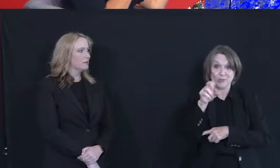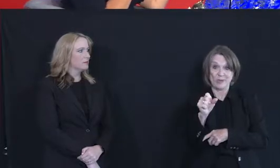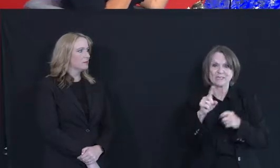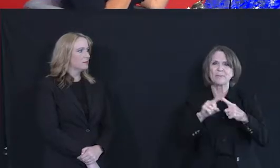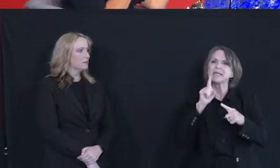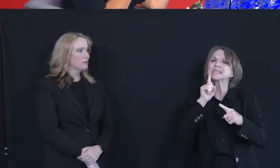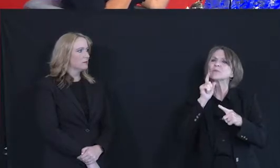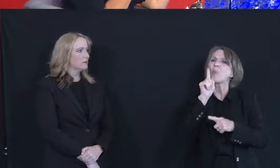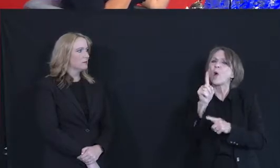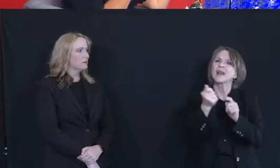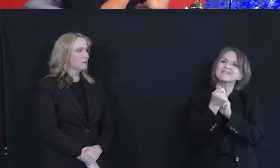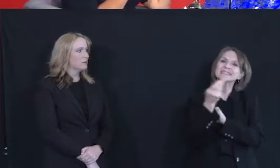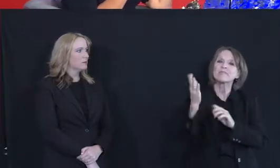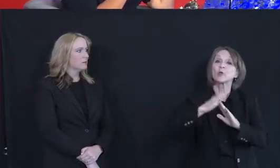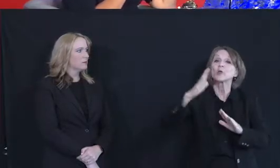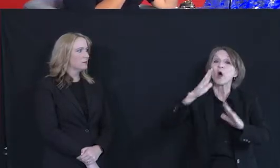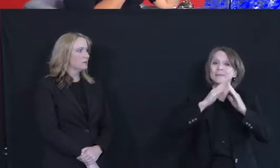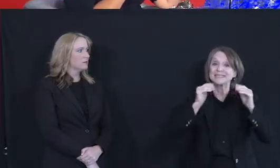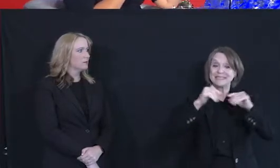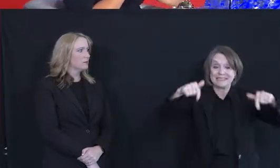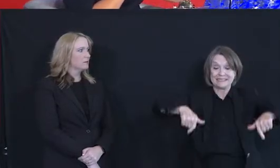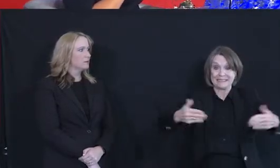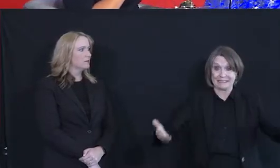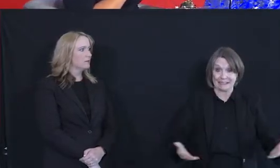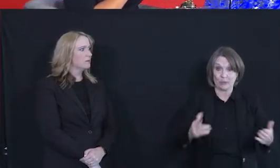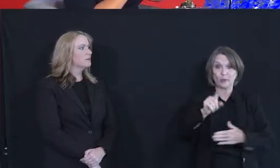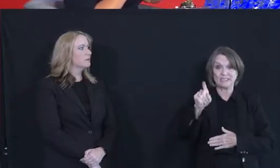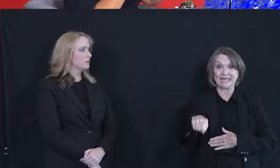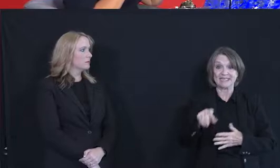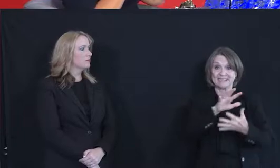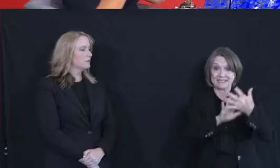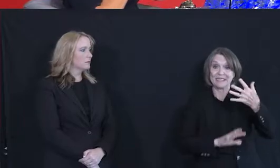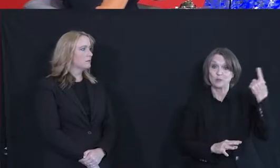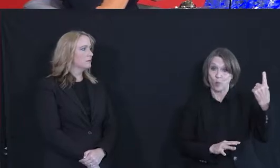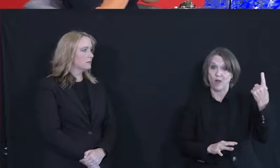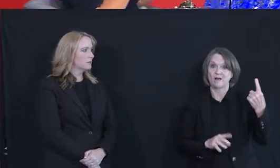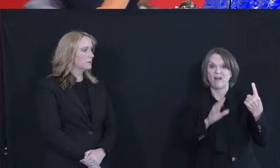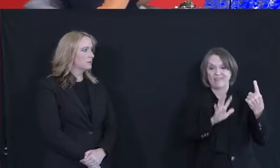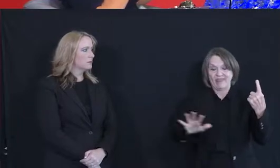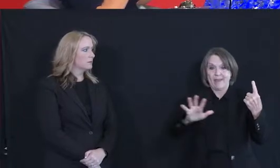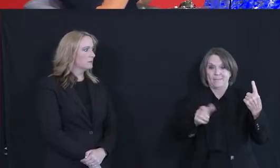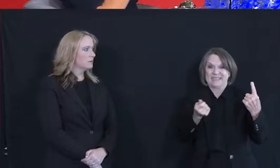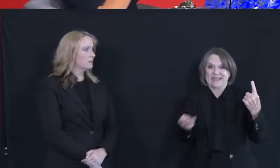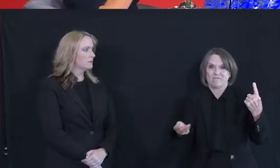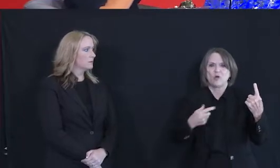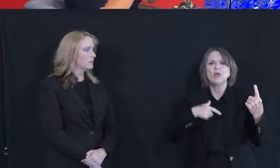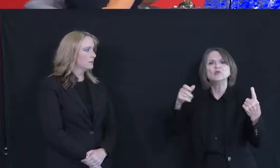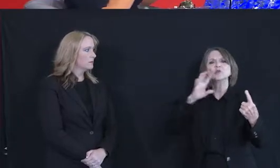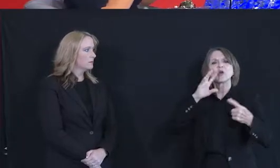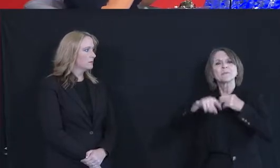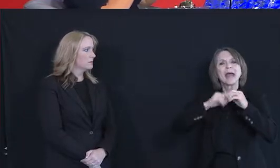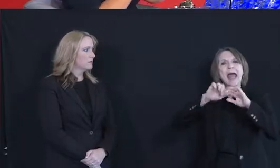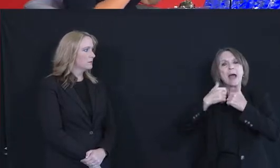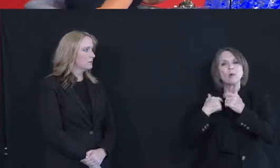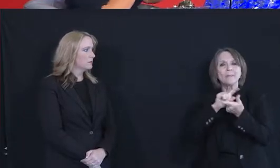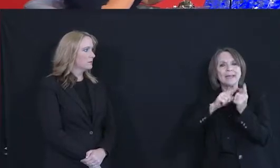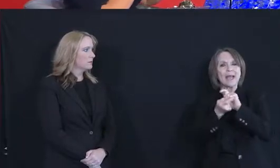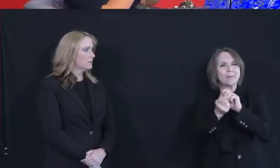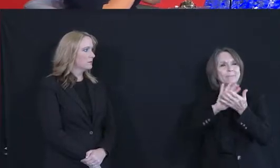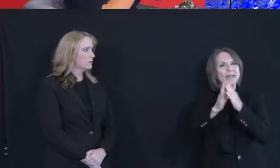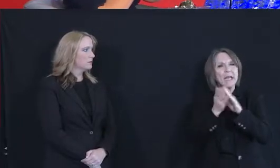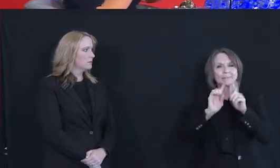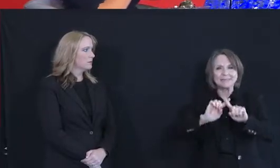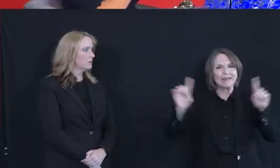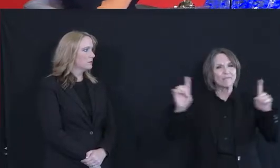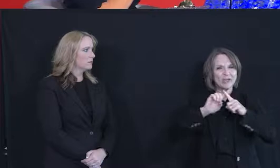several top cities in Texas yeah and you talk about what you're doing to distinguish yourself and to compete with the other top